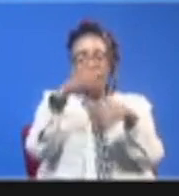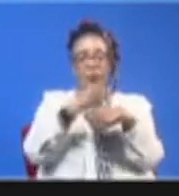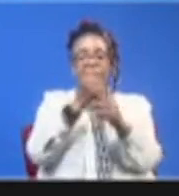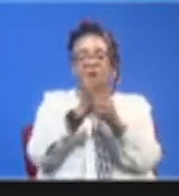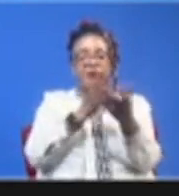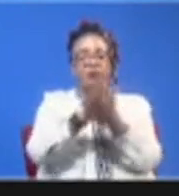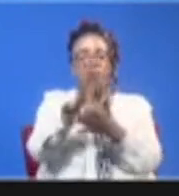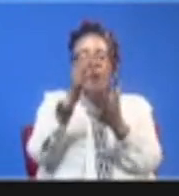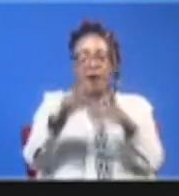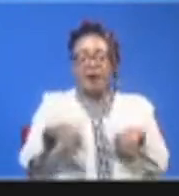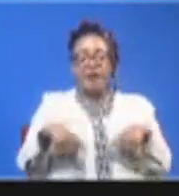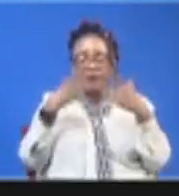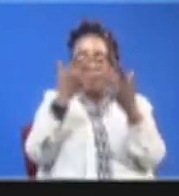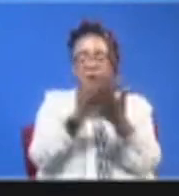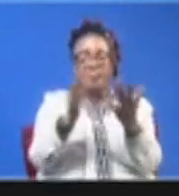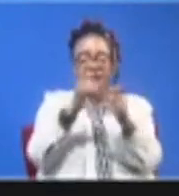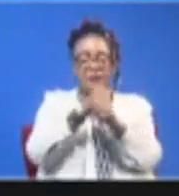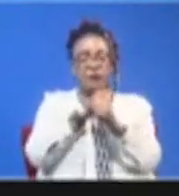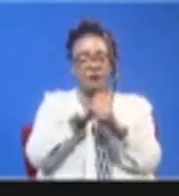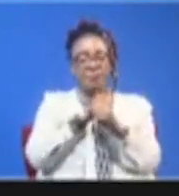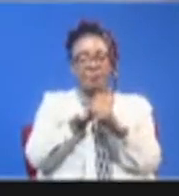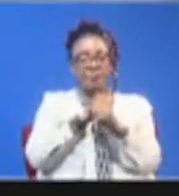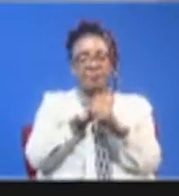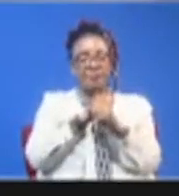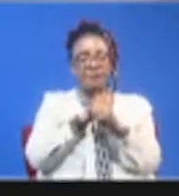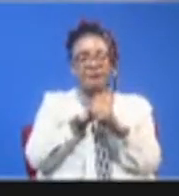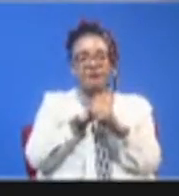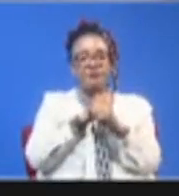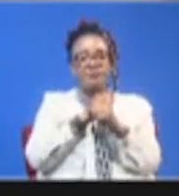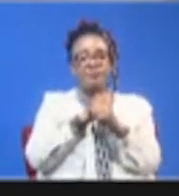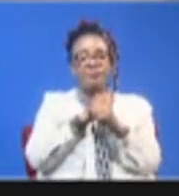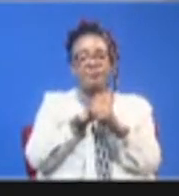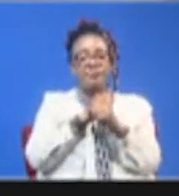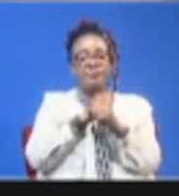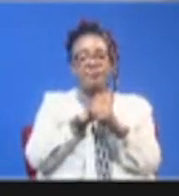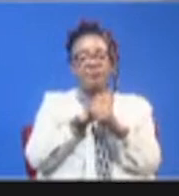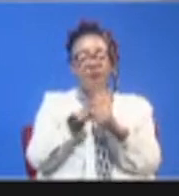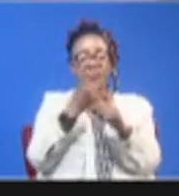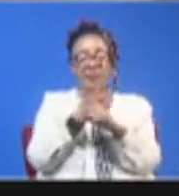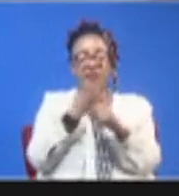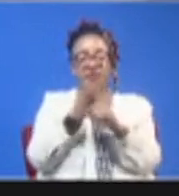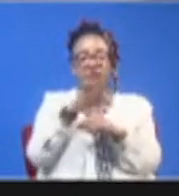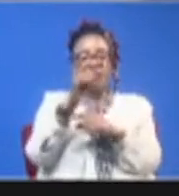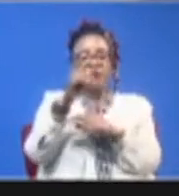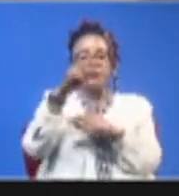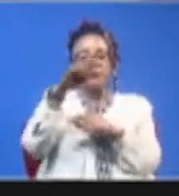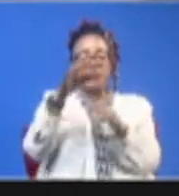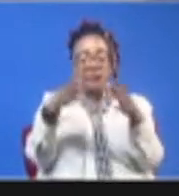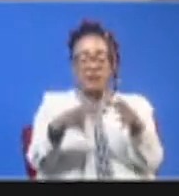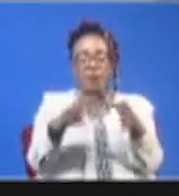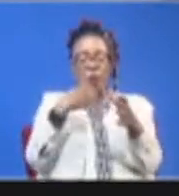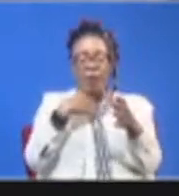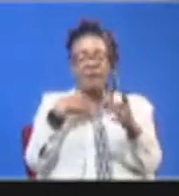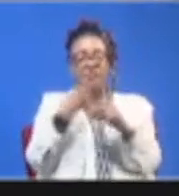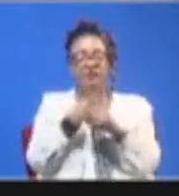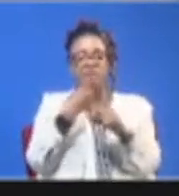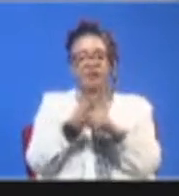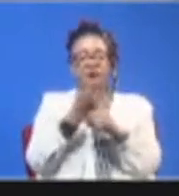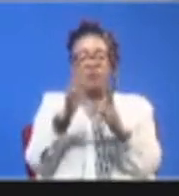property are protected. As a multi-agency team, we have put a number of security measures in